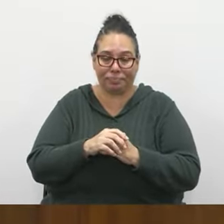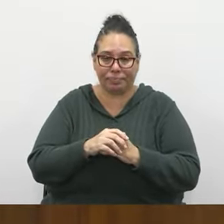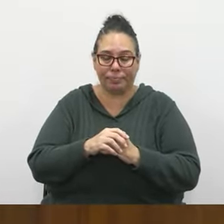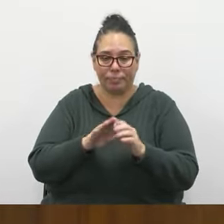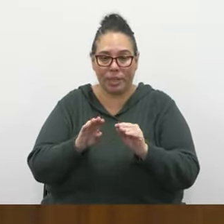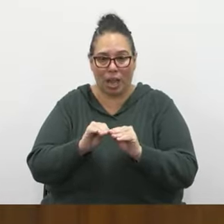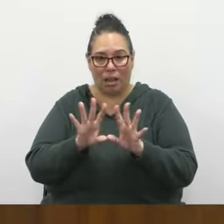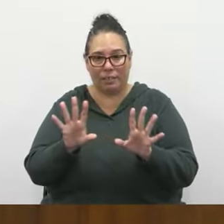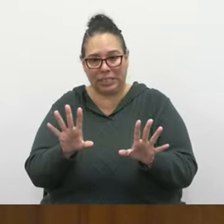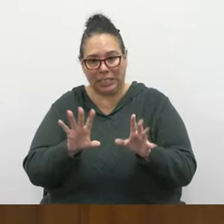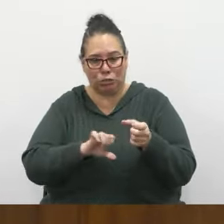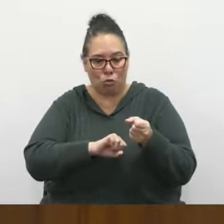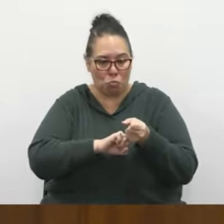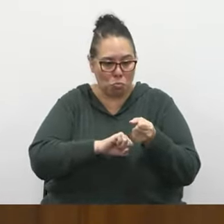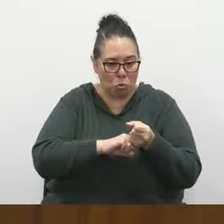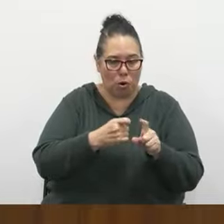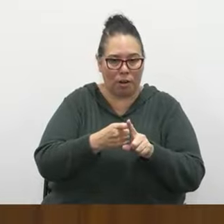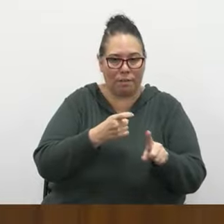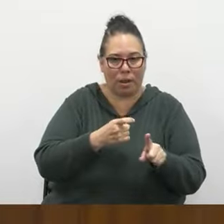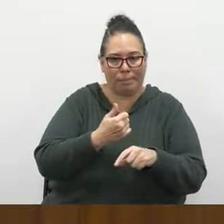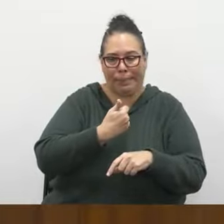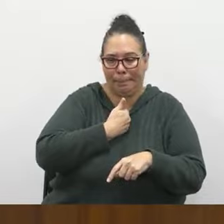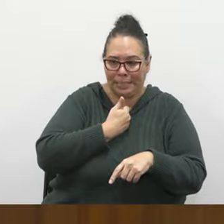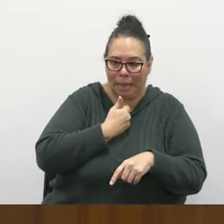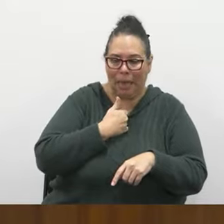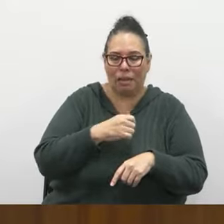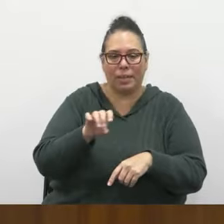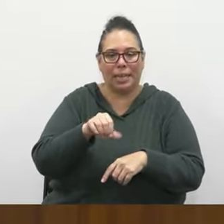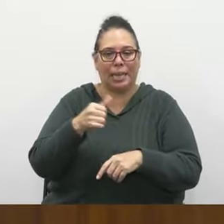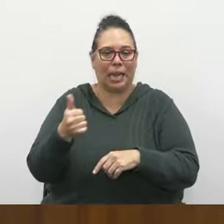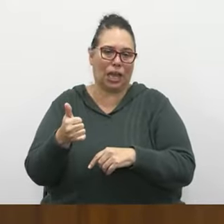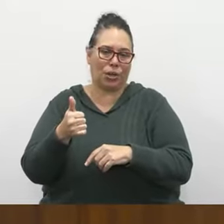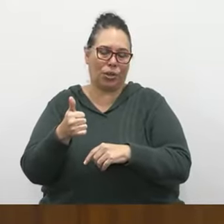Obviously, there was support from folks like myself and other